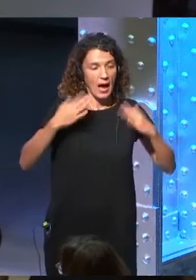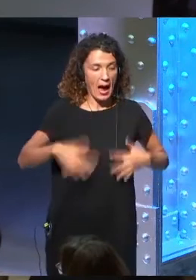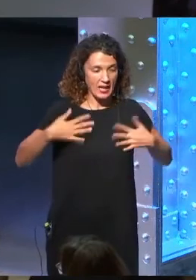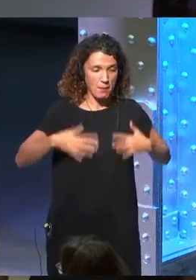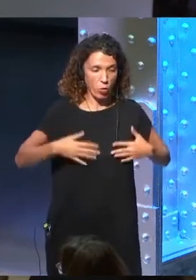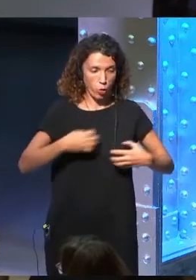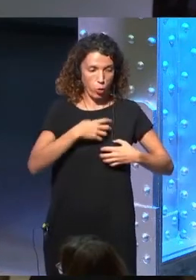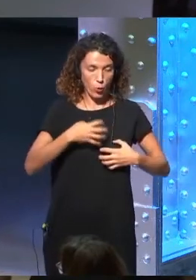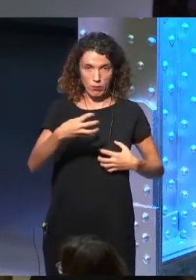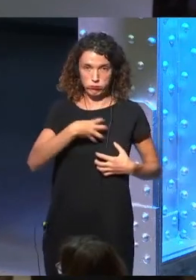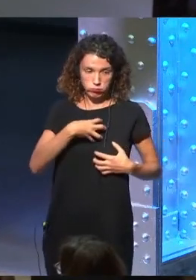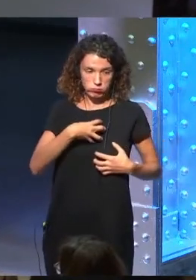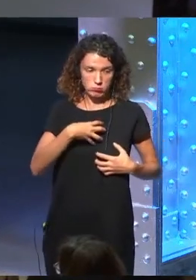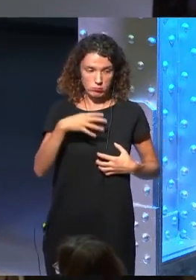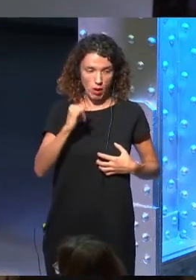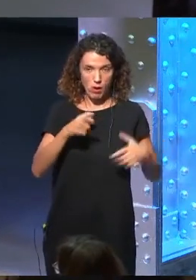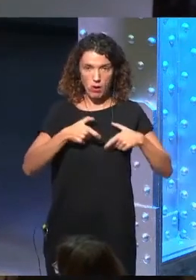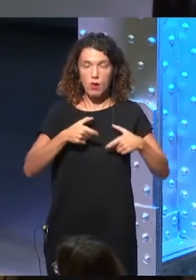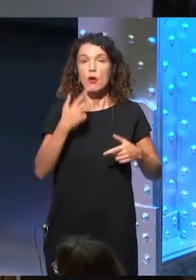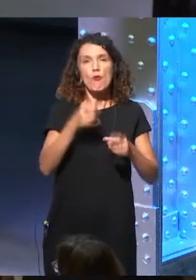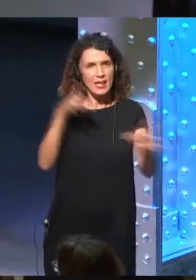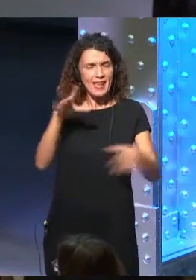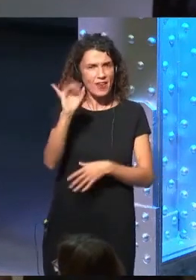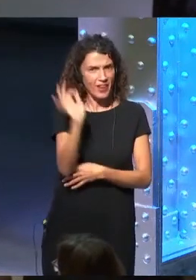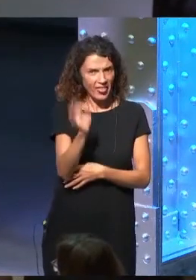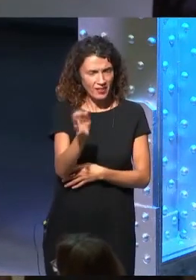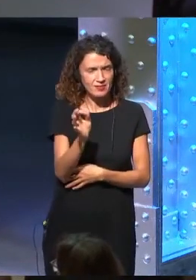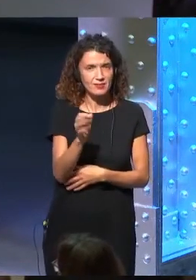Oh, there's an arrow. I put an arrow in, that's right. Yeah, that was clever.